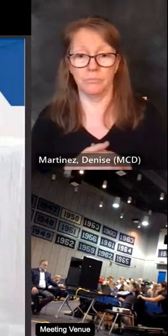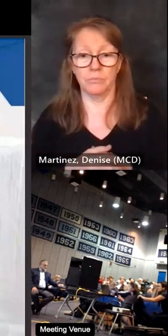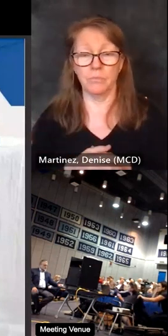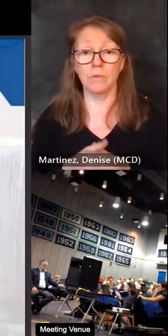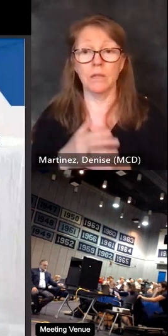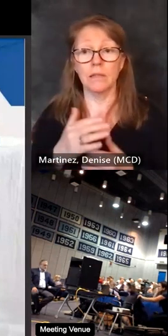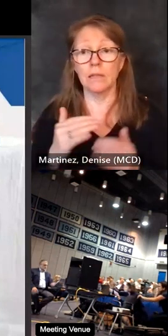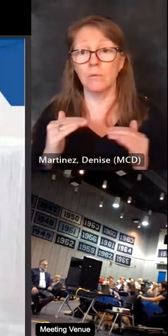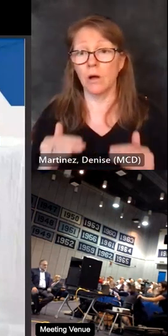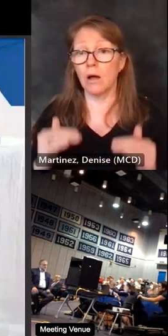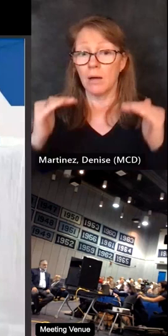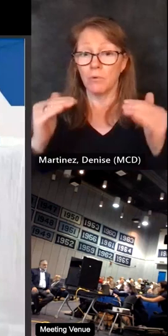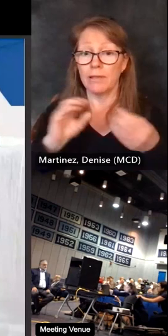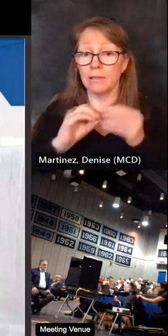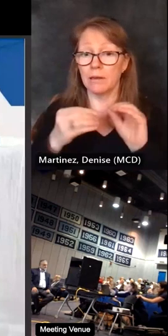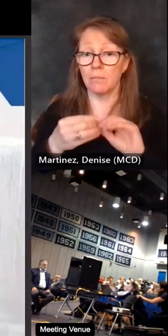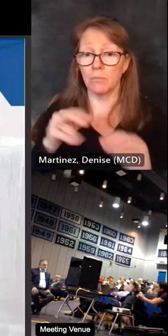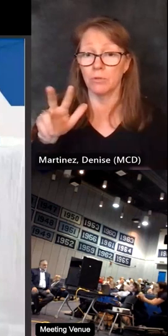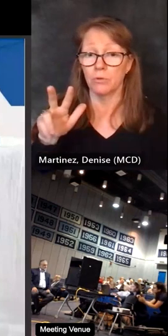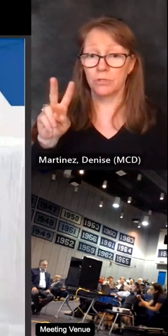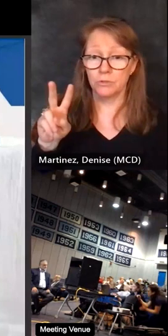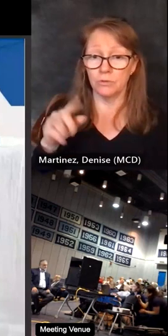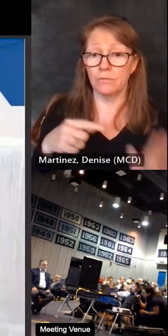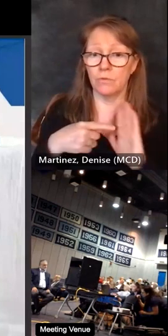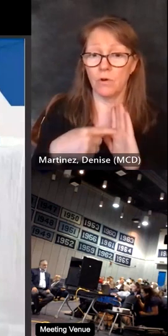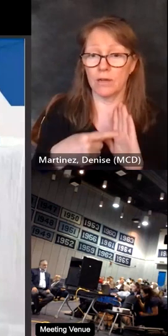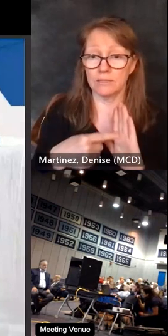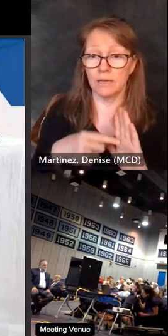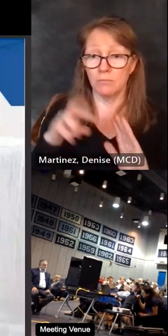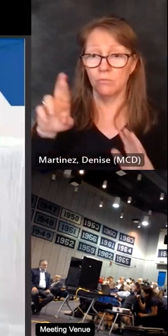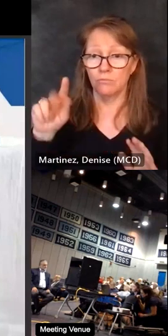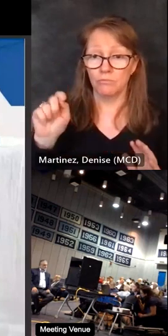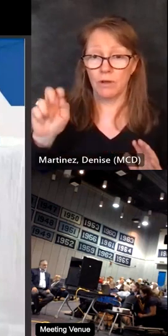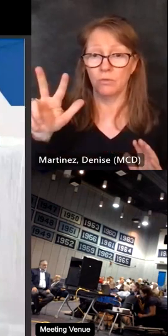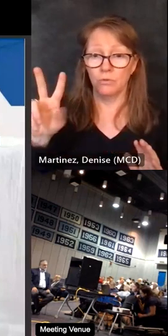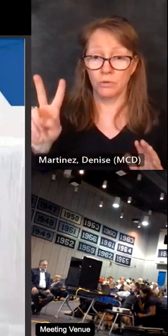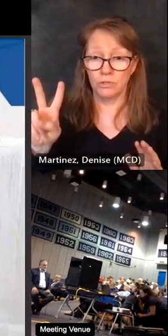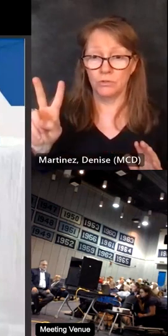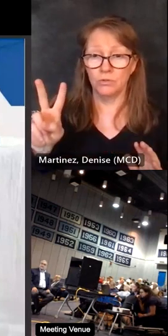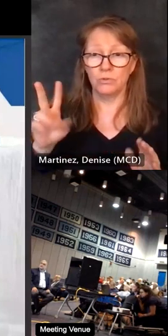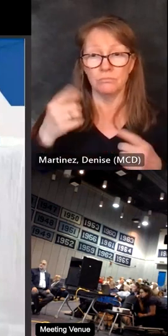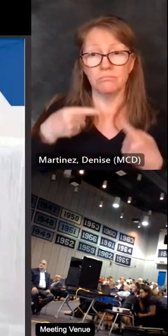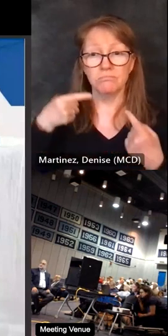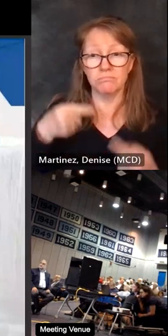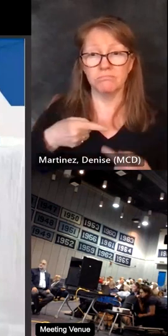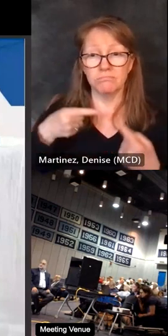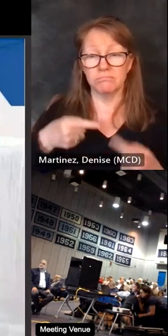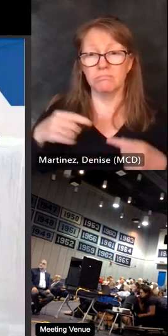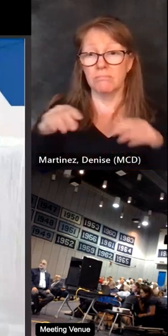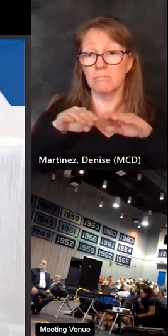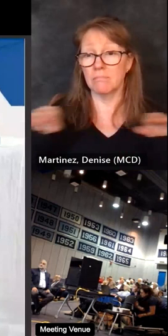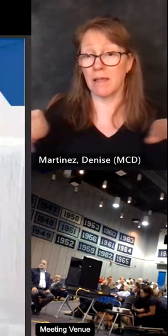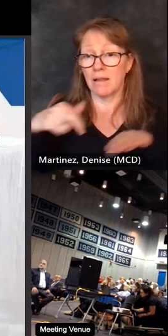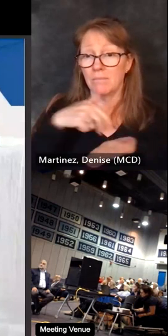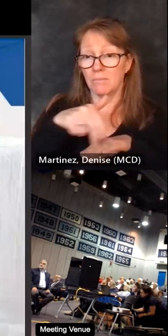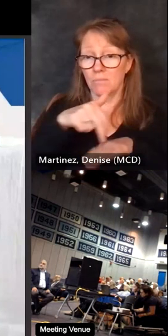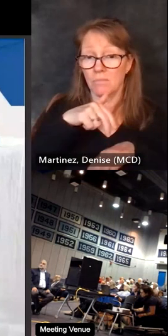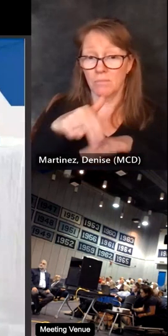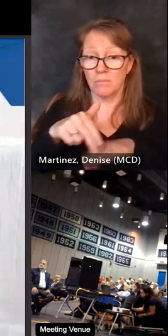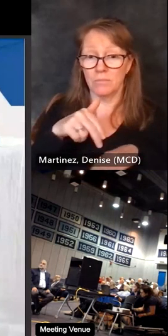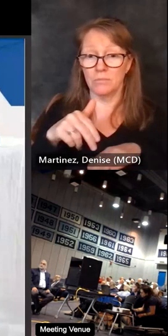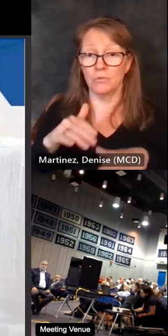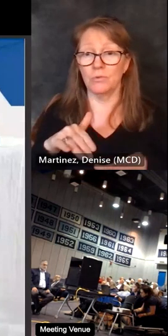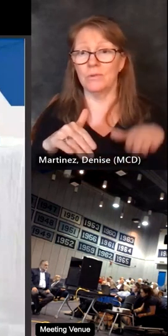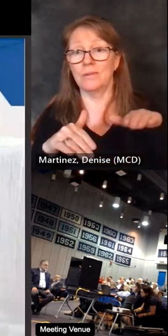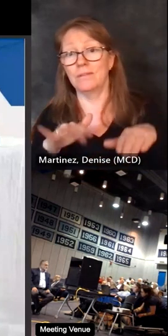like number 32, for example, for a high ridership route that experiences crowding, to a 60-foot bus, as well as pull